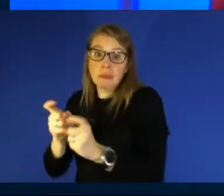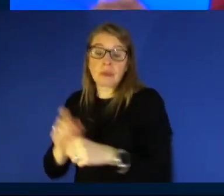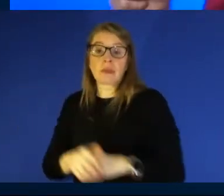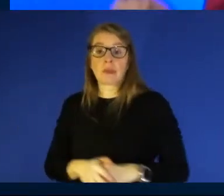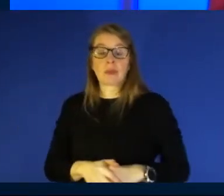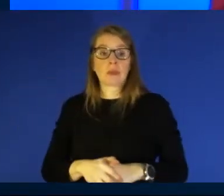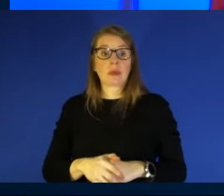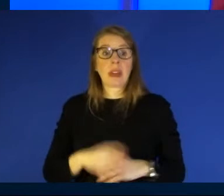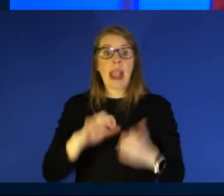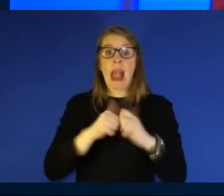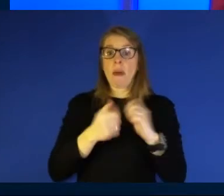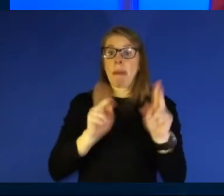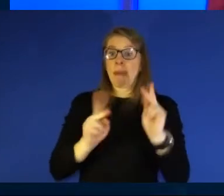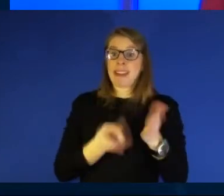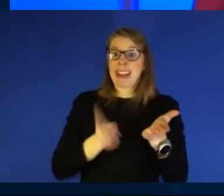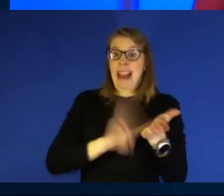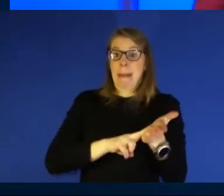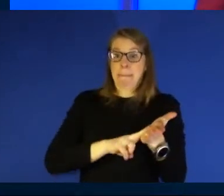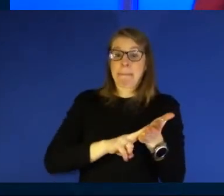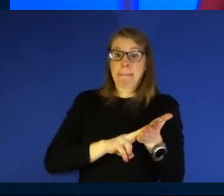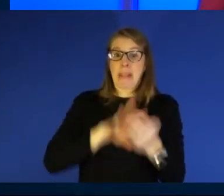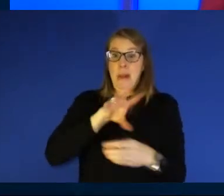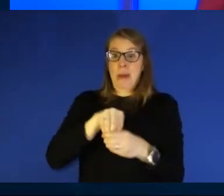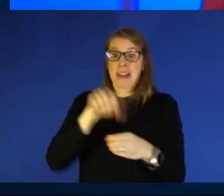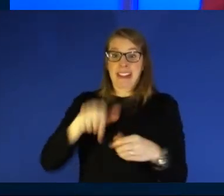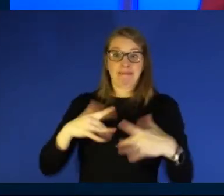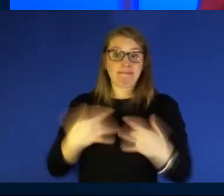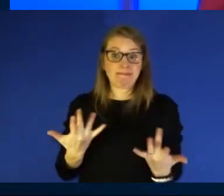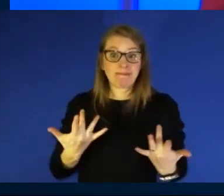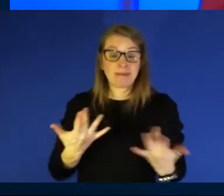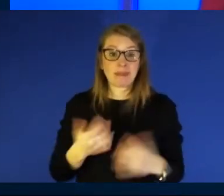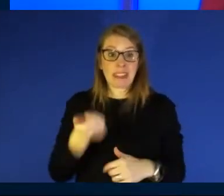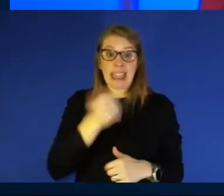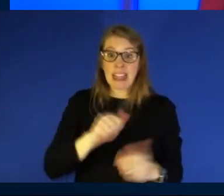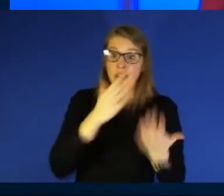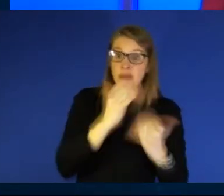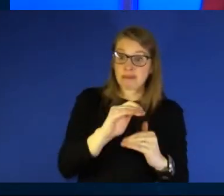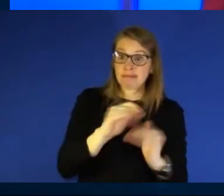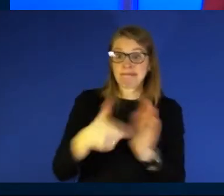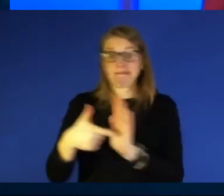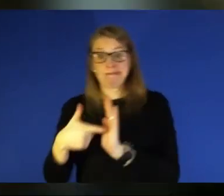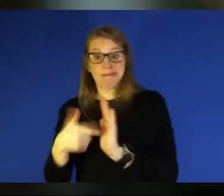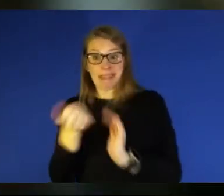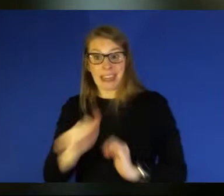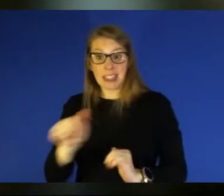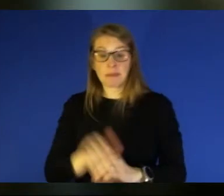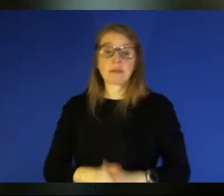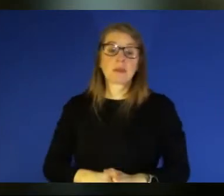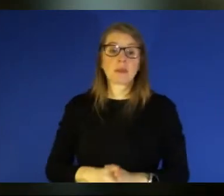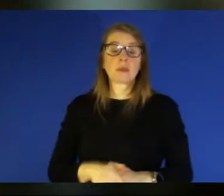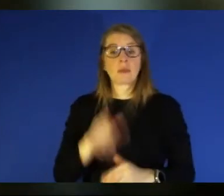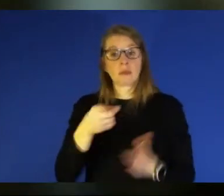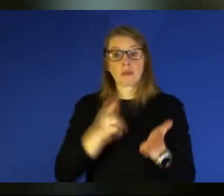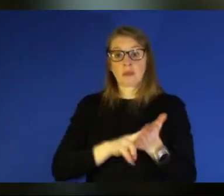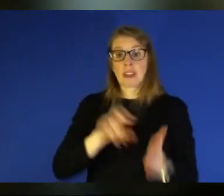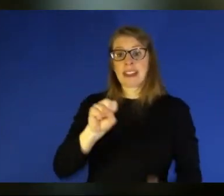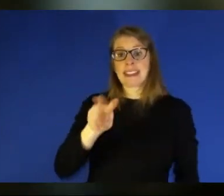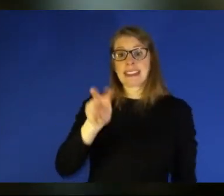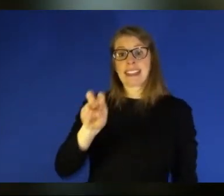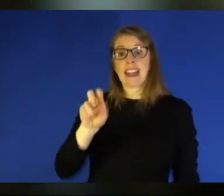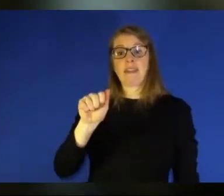up to be part of this, and are there any restrictions or requirements? Yeah, so you can sign up at